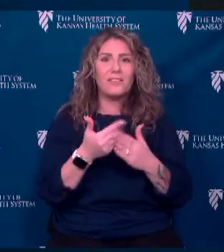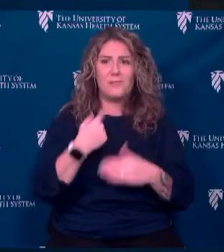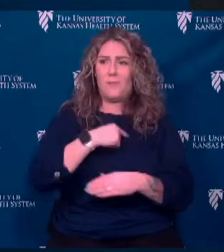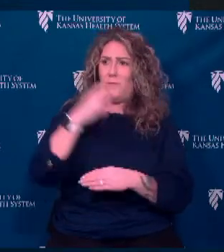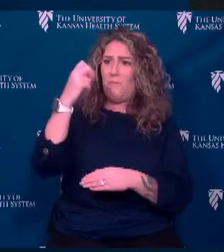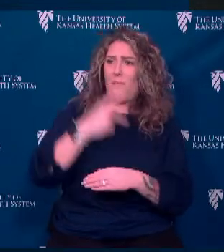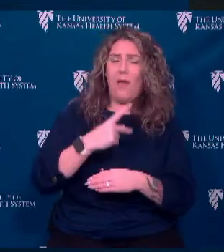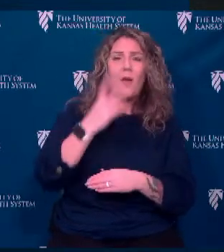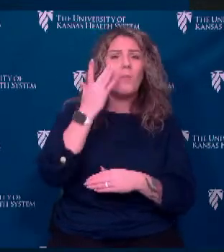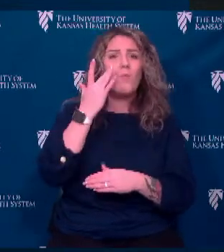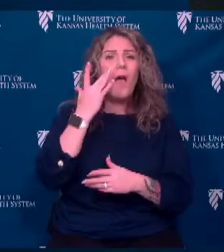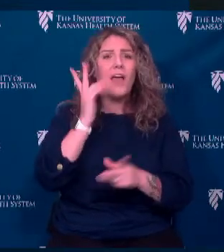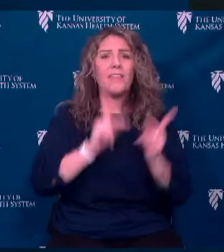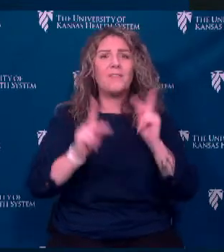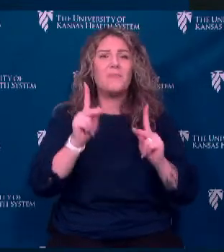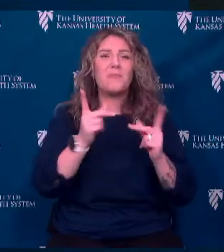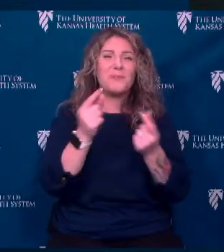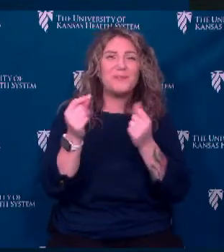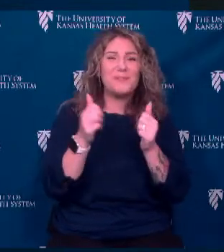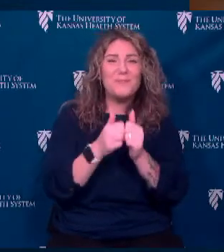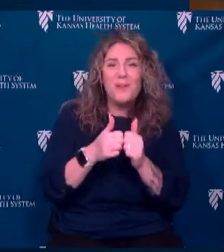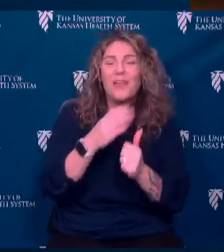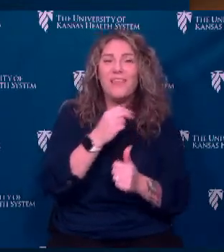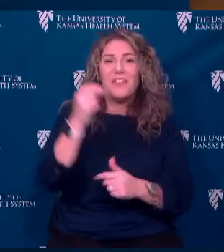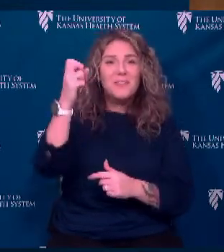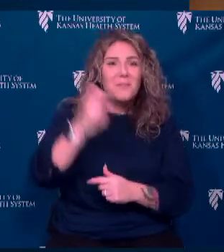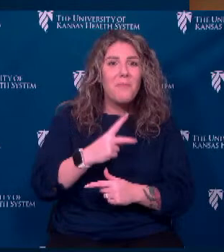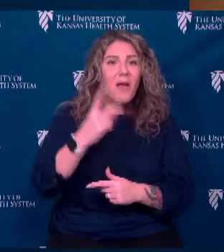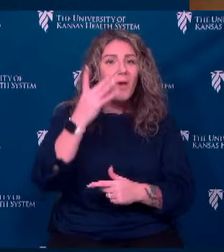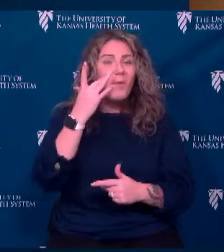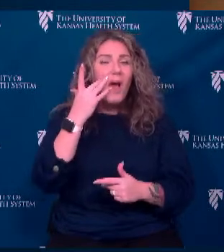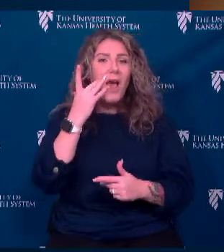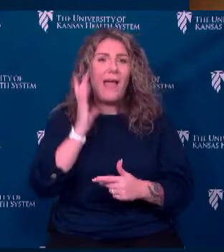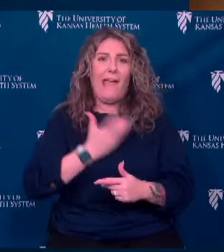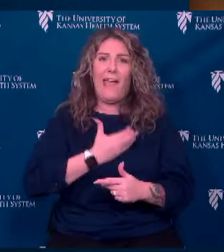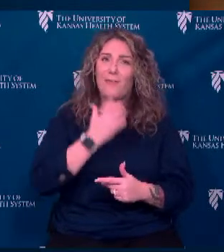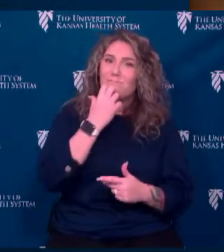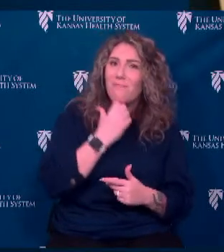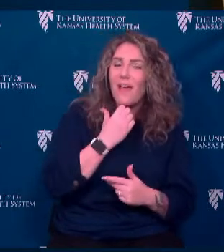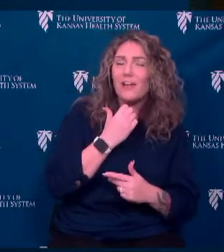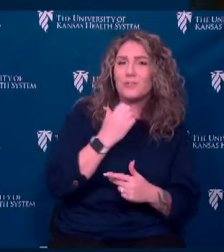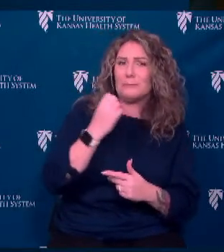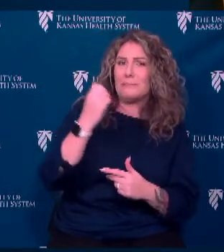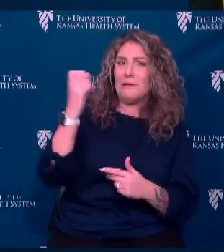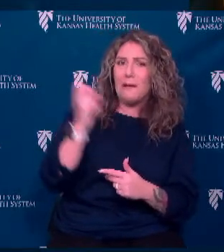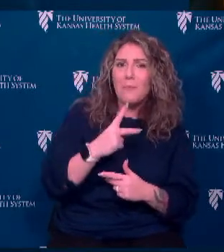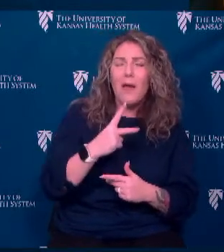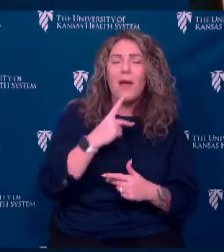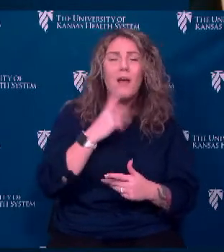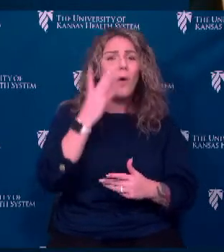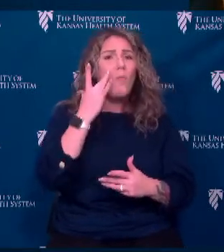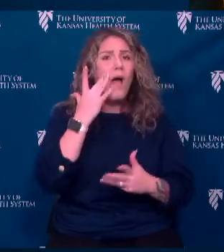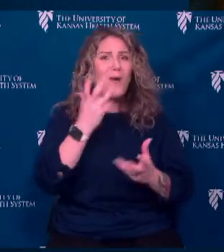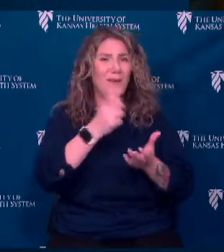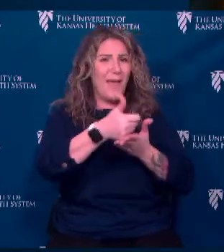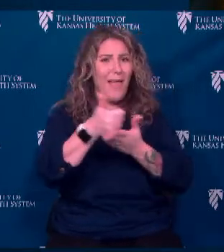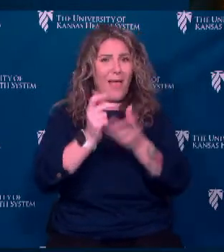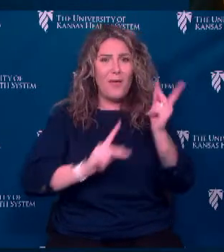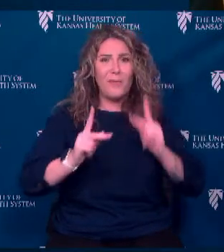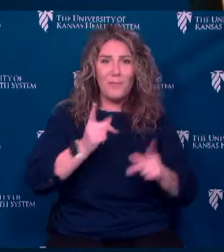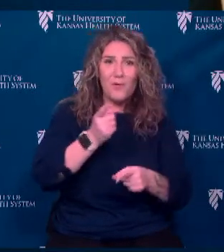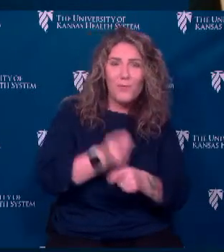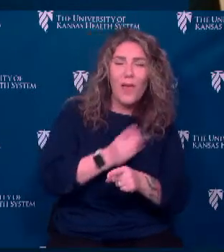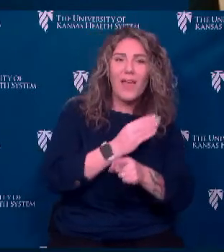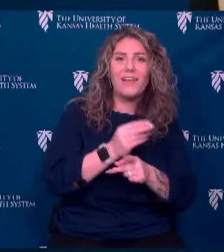the people that we get to do this with. We come back because it's our passion. We come back because we want to help people, right? And we want to take care of